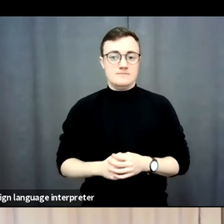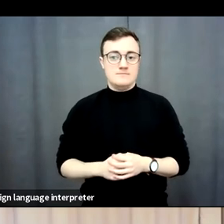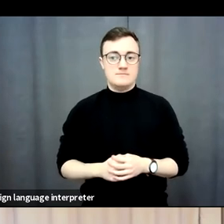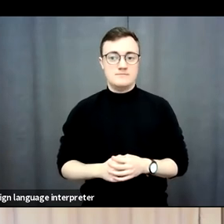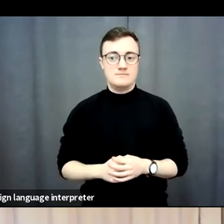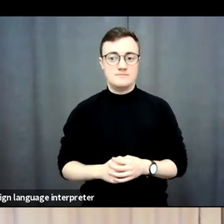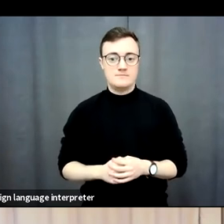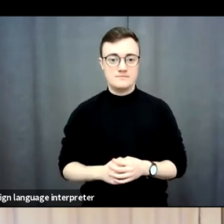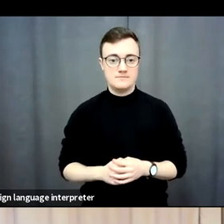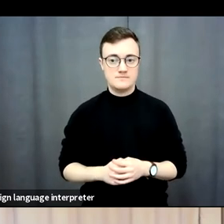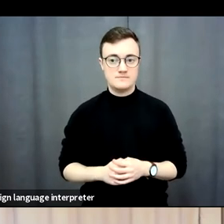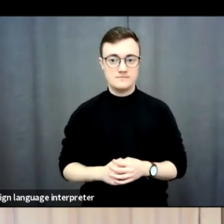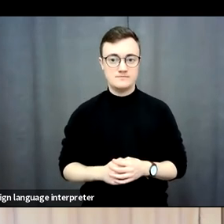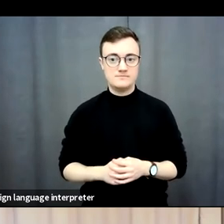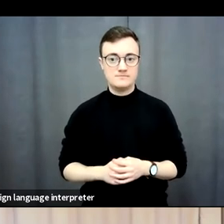So